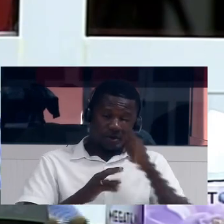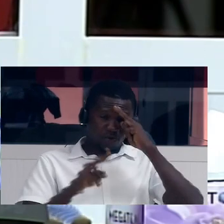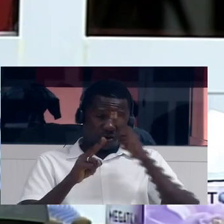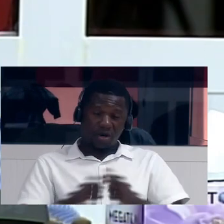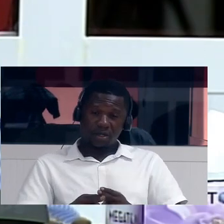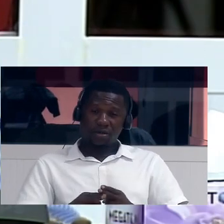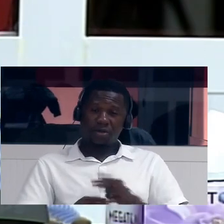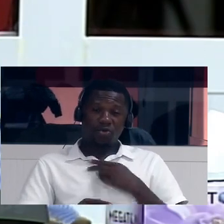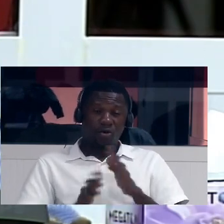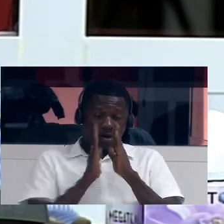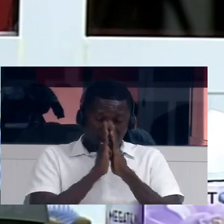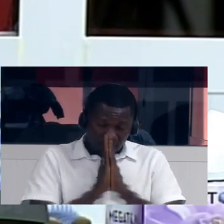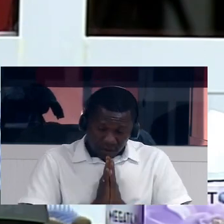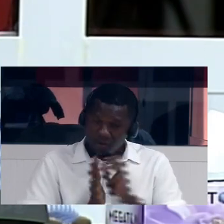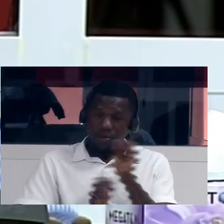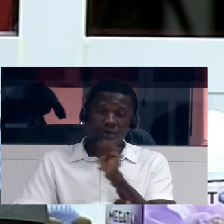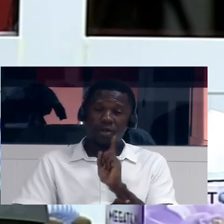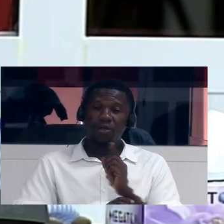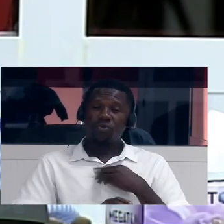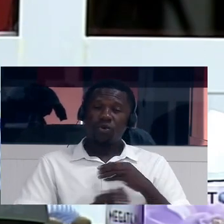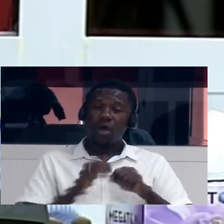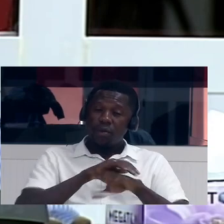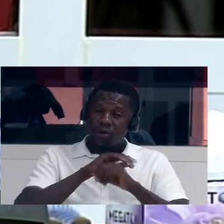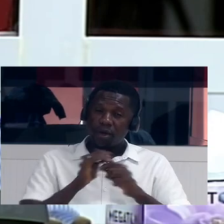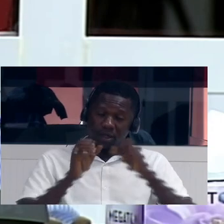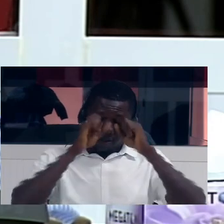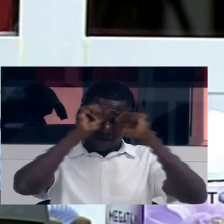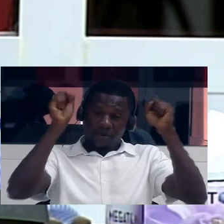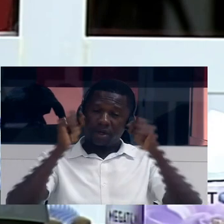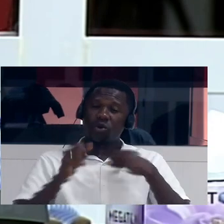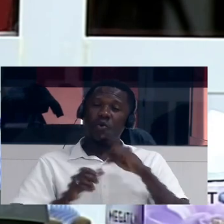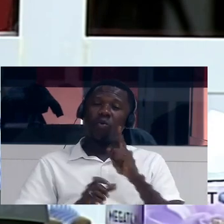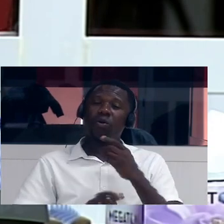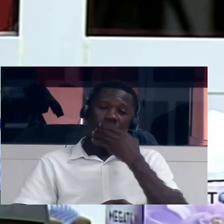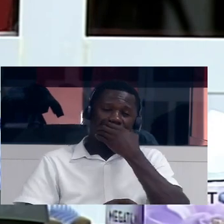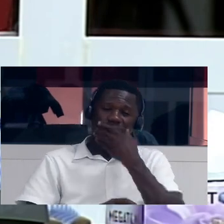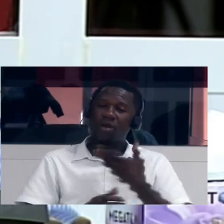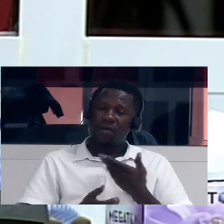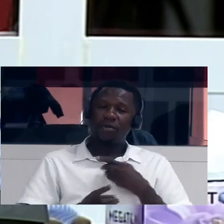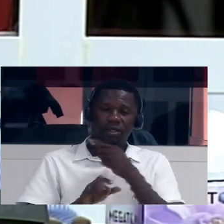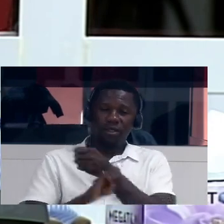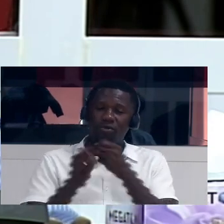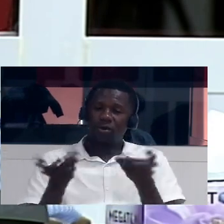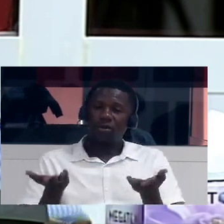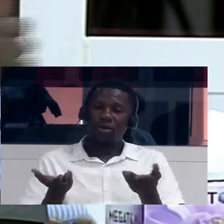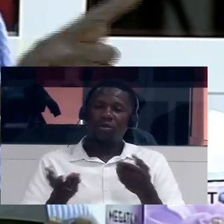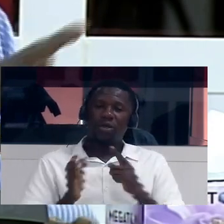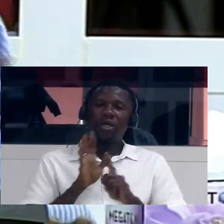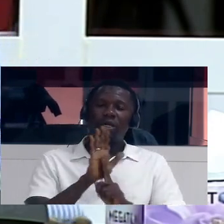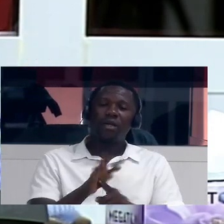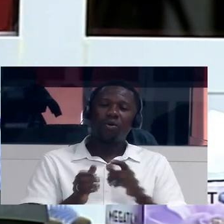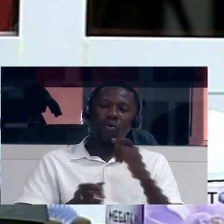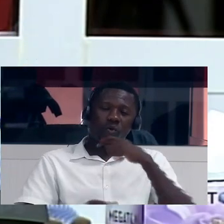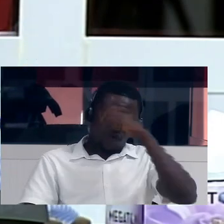anybody. You are employed by the state. That was one weakness we had in the system. It was like working for Yahya